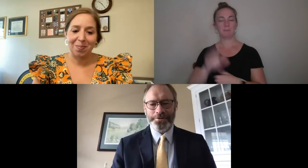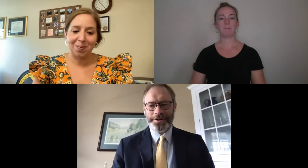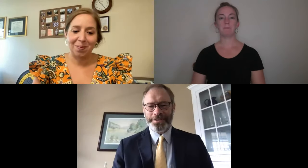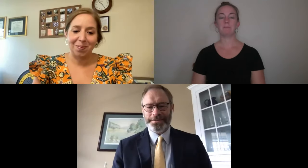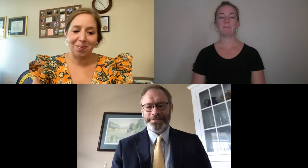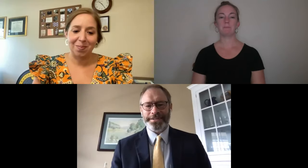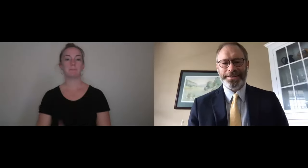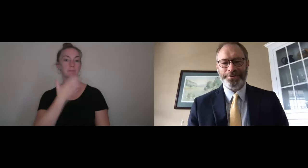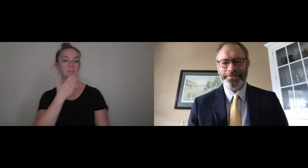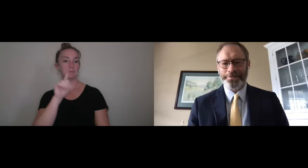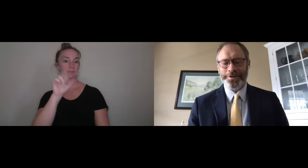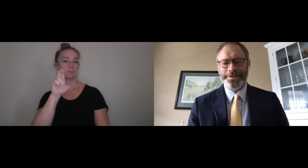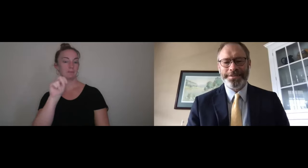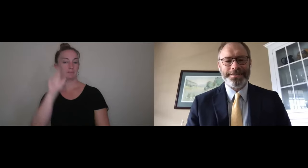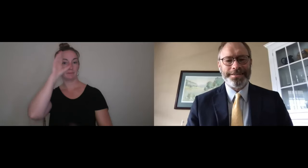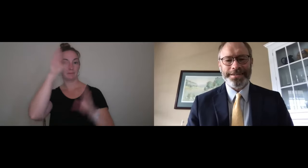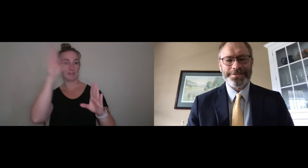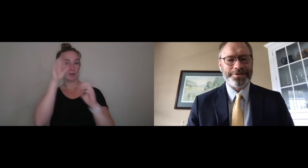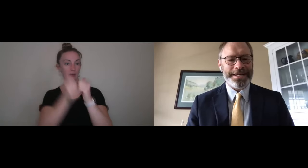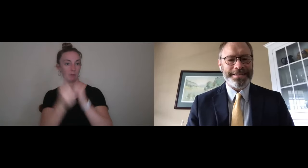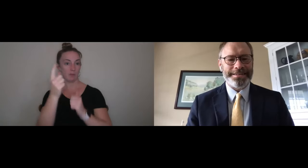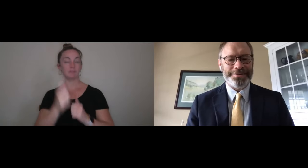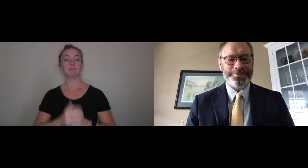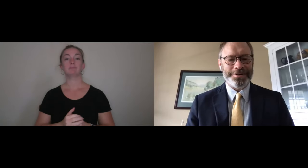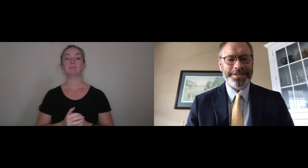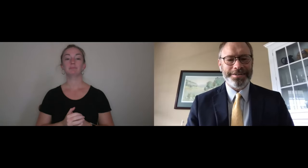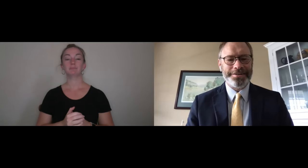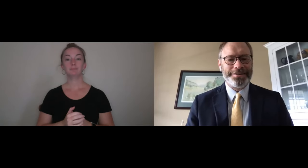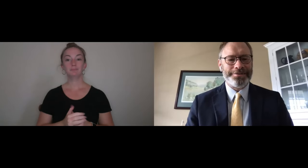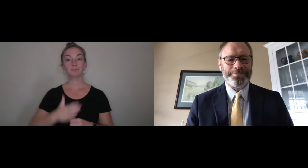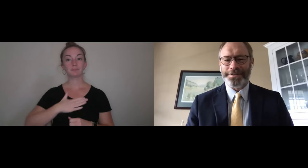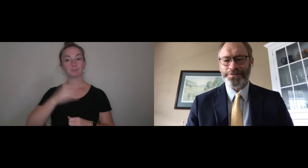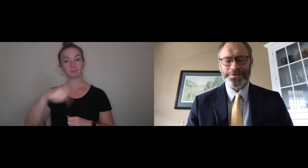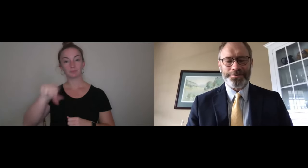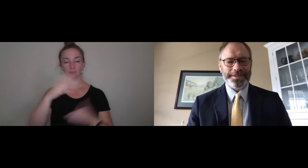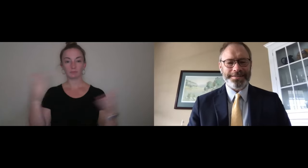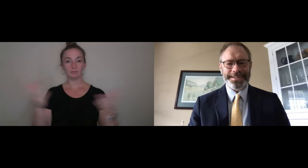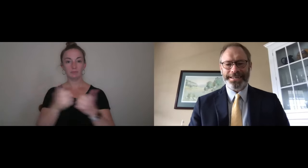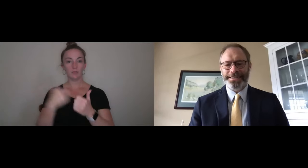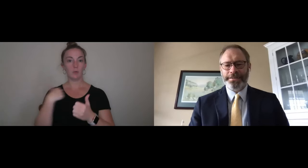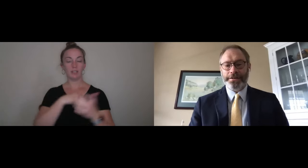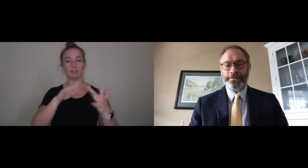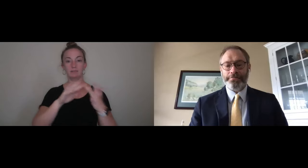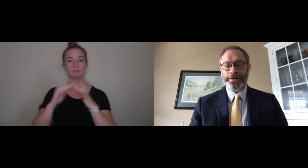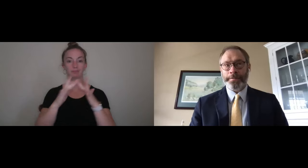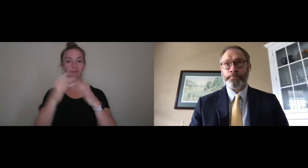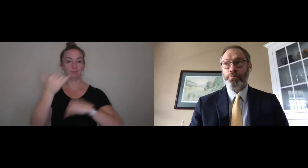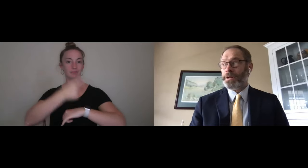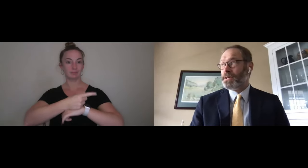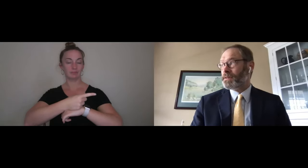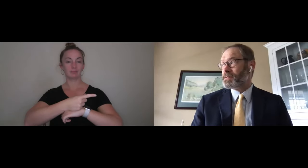Thank you, Lauren. Hello, everyone. So glad that you are here with us virtually today on